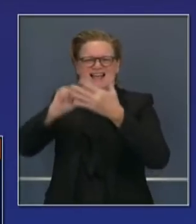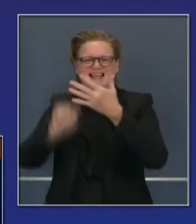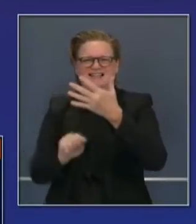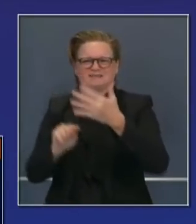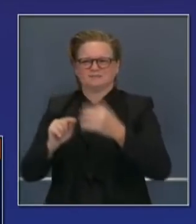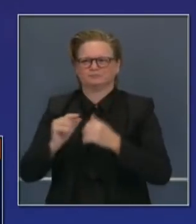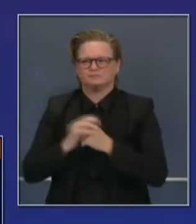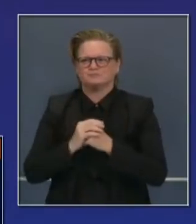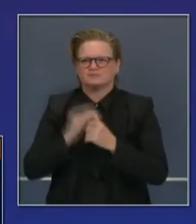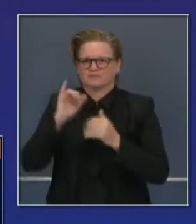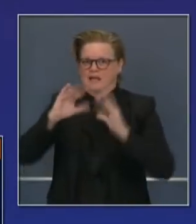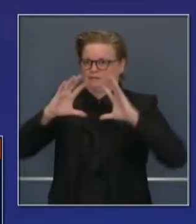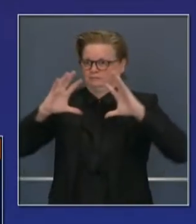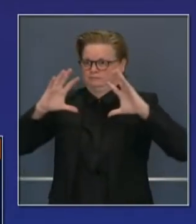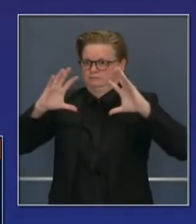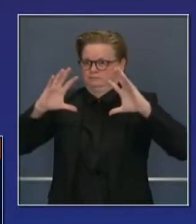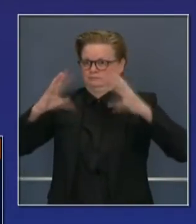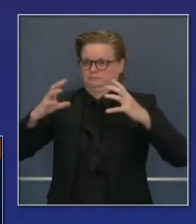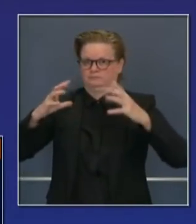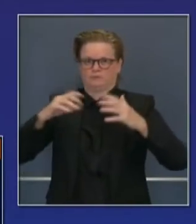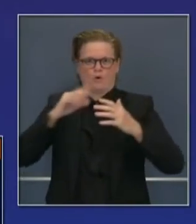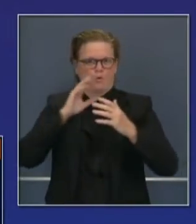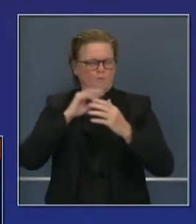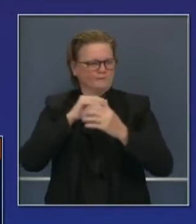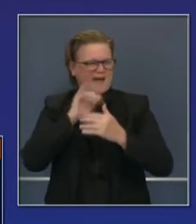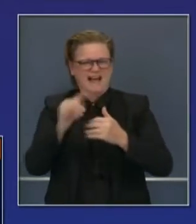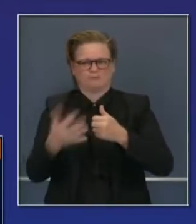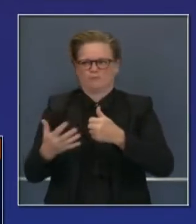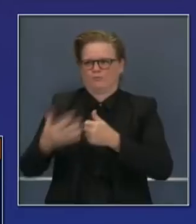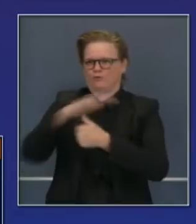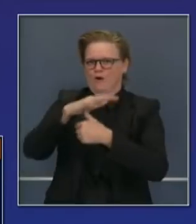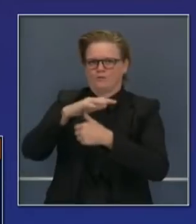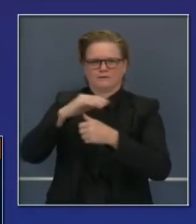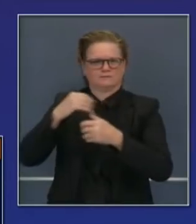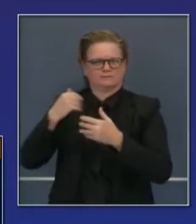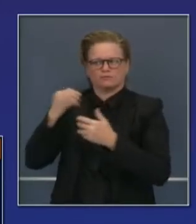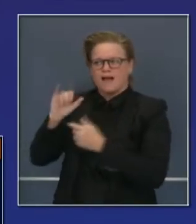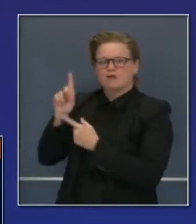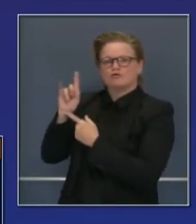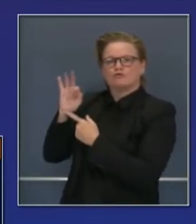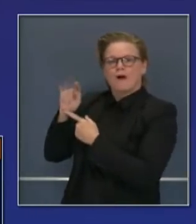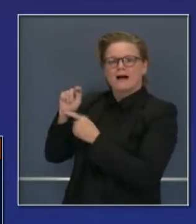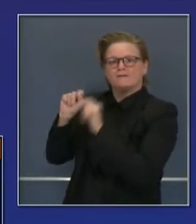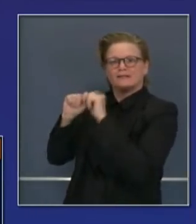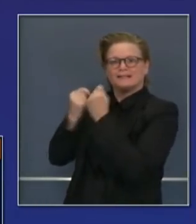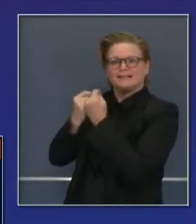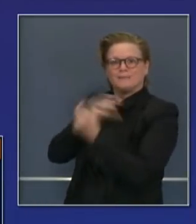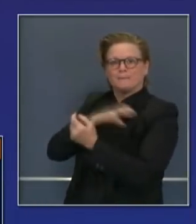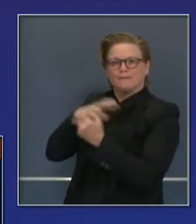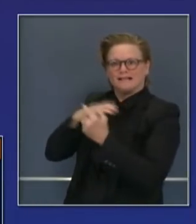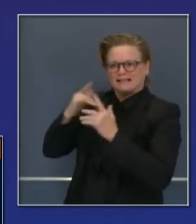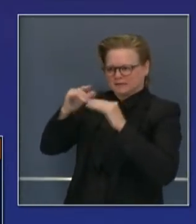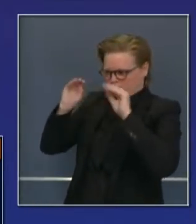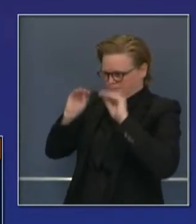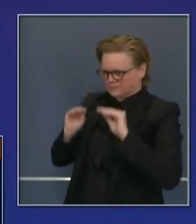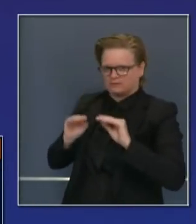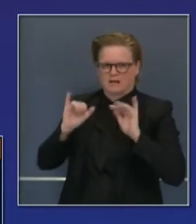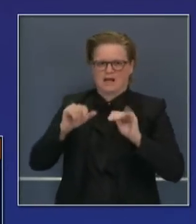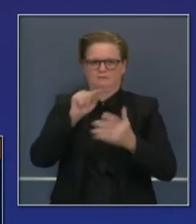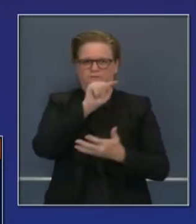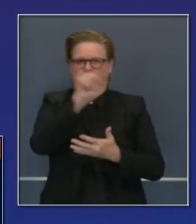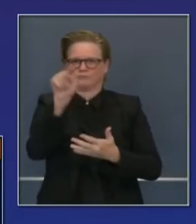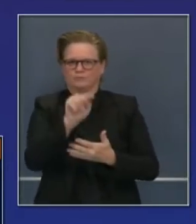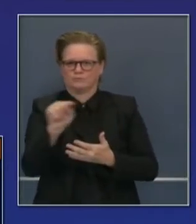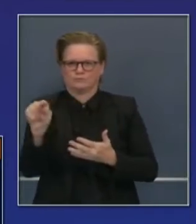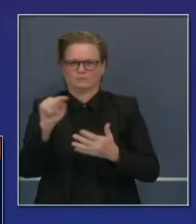priority. This went through the drafting work group. This went through our community advisory. These are their recommendations based upon